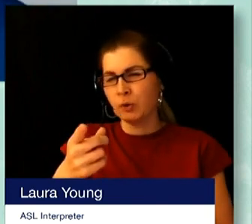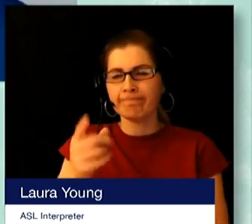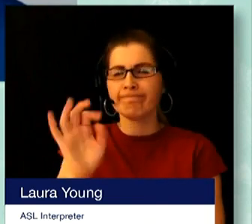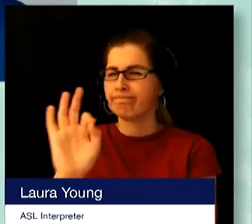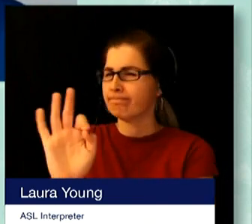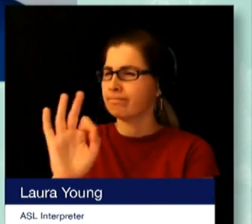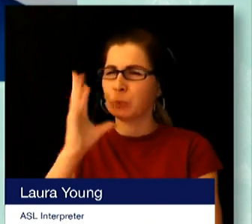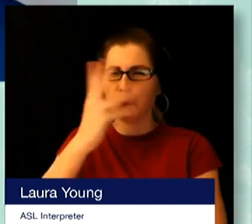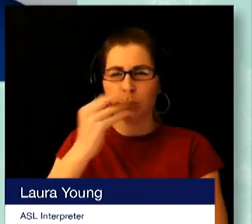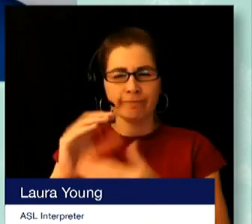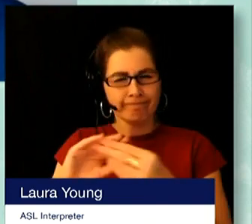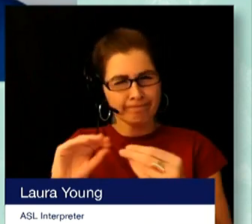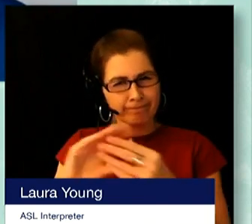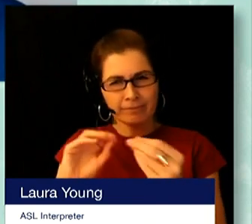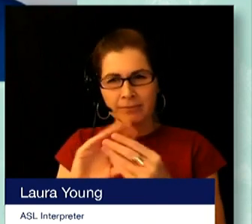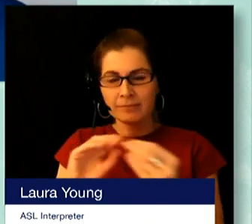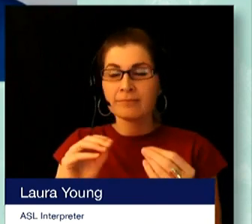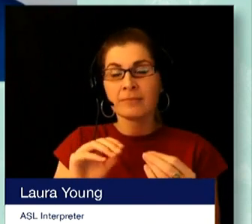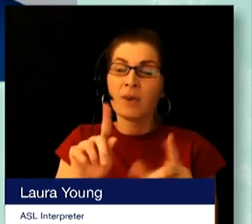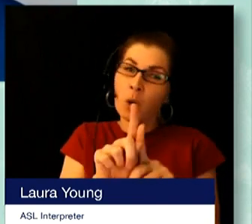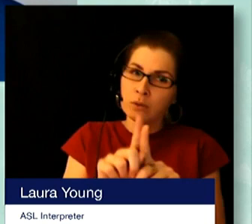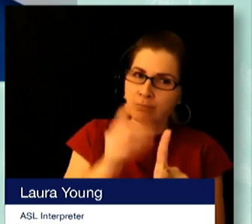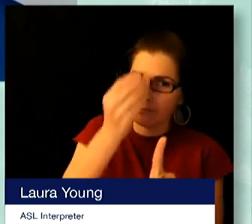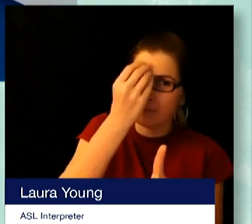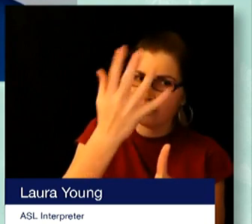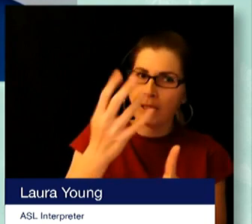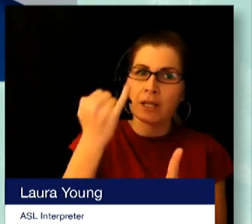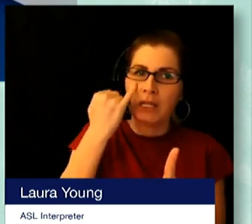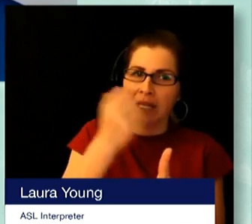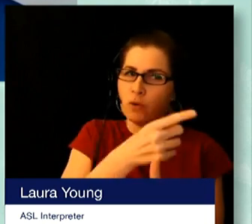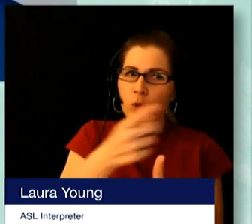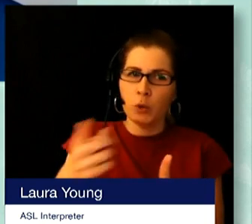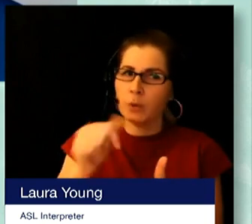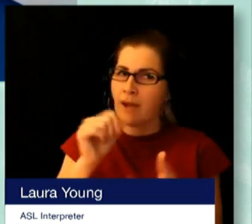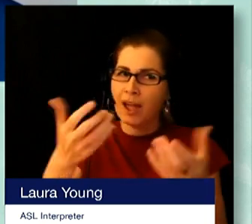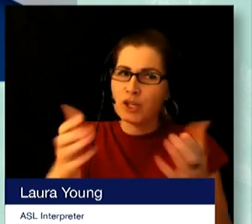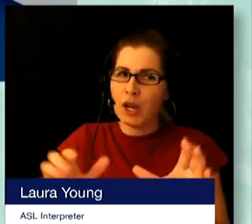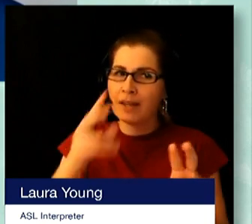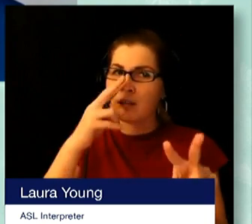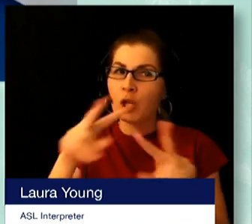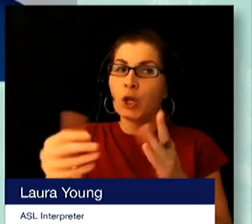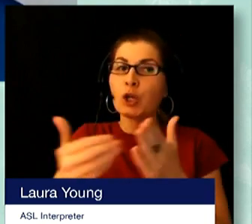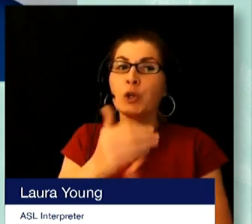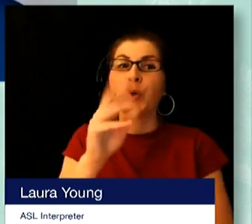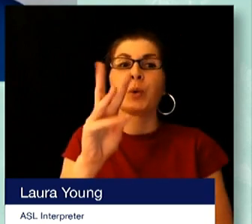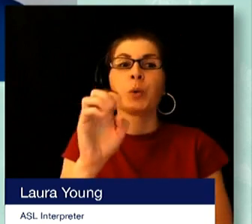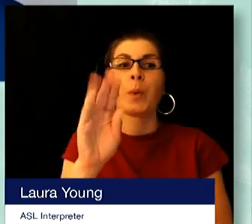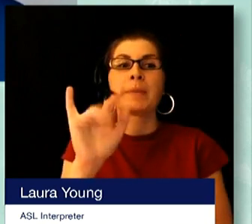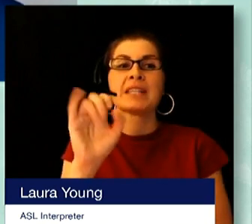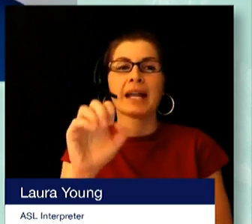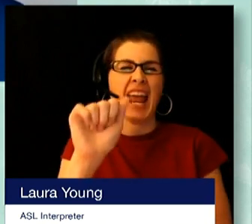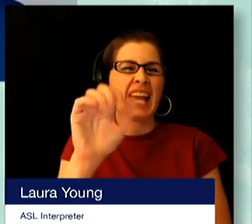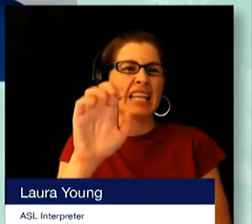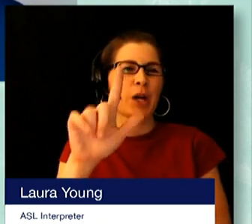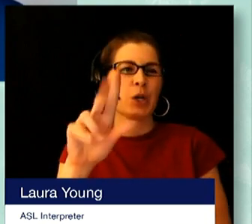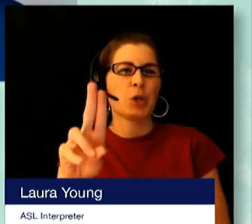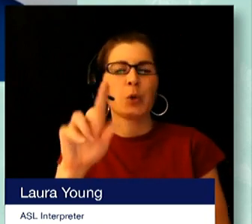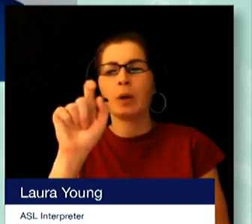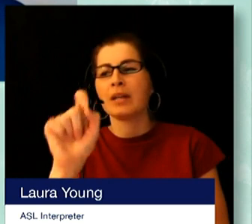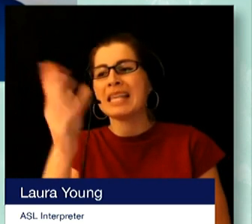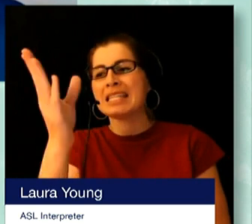sharing your story before, and I should say too that for those of you who haven't had a chance to check out the new website for this campaign,